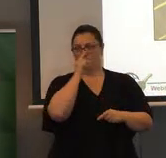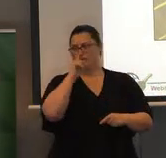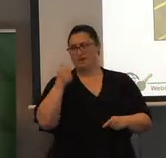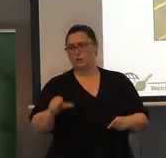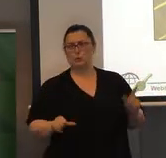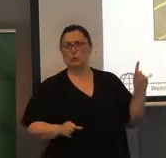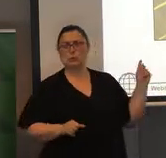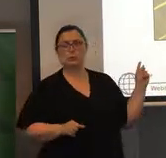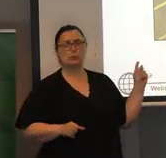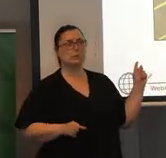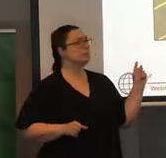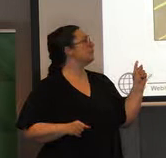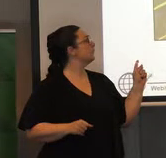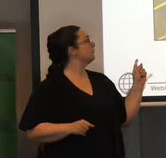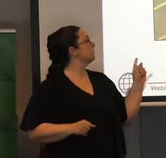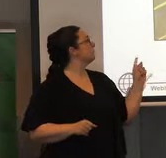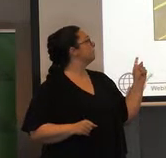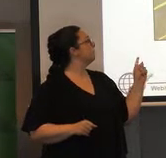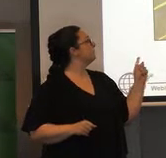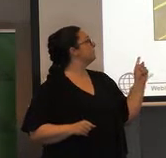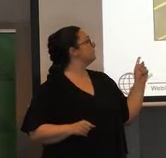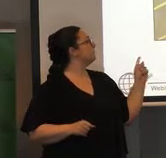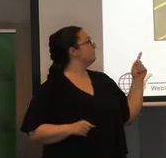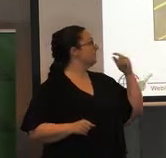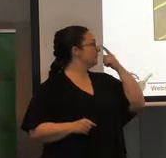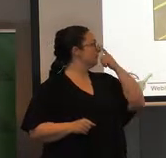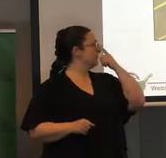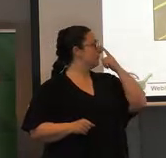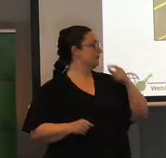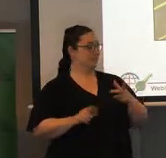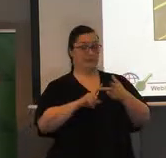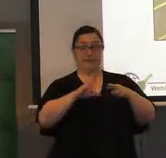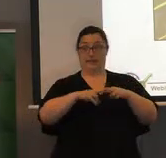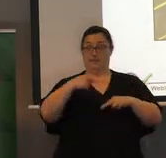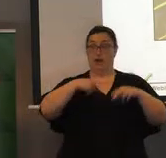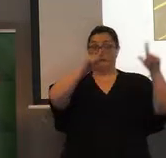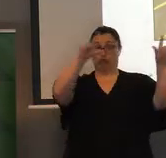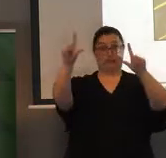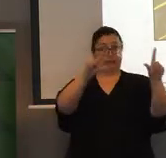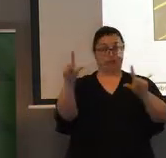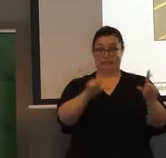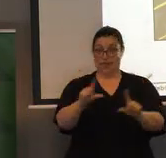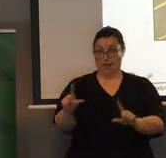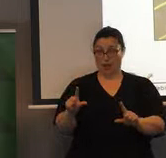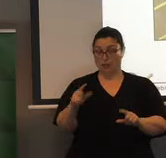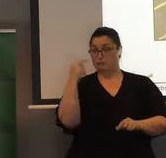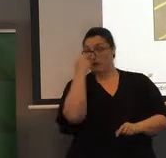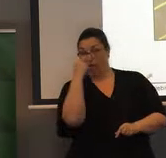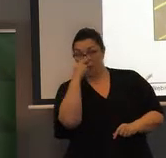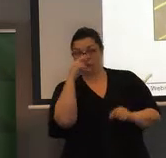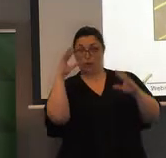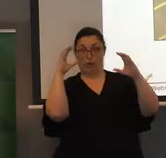not going to be able to use that. But that's not the only situation. The fact is if I've got a screen reader, blind or low